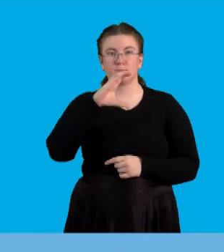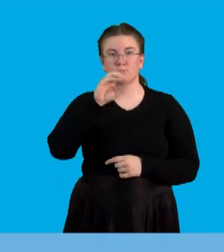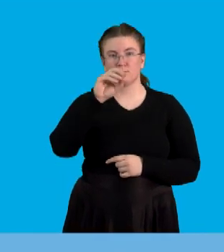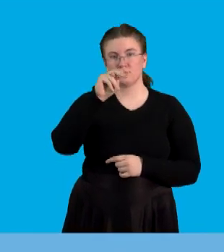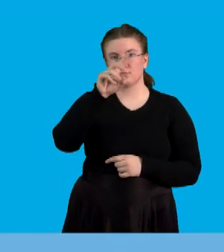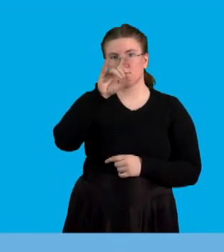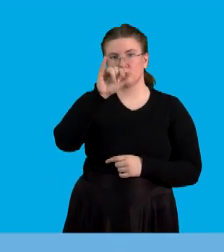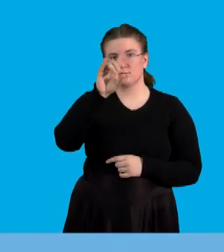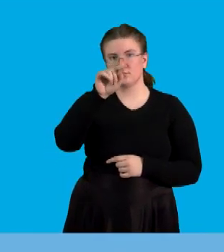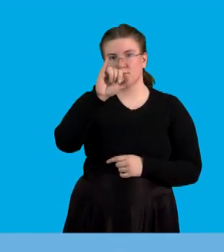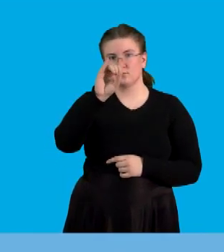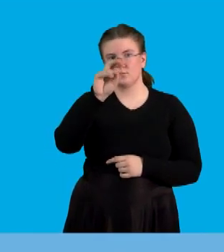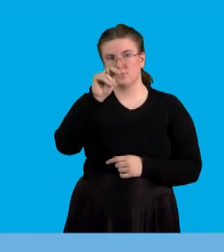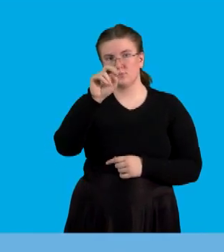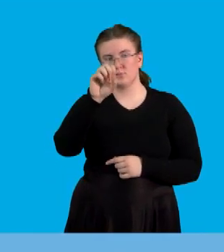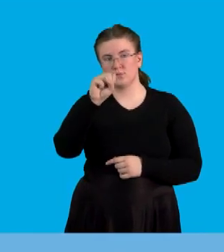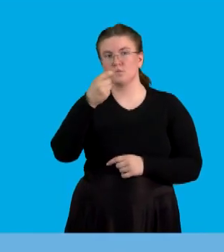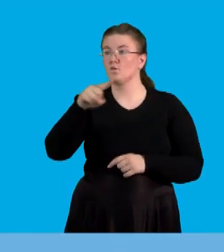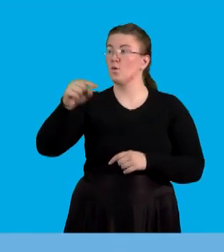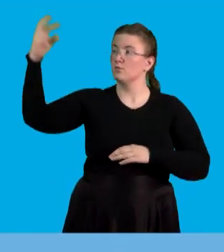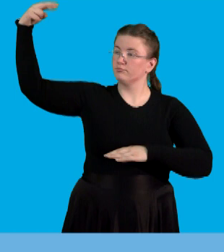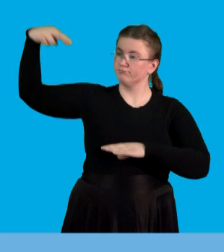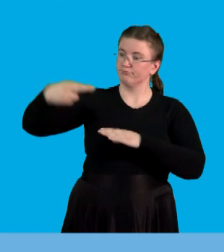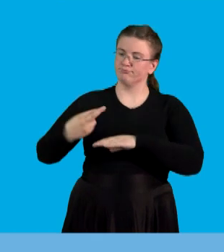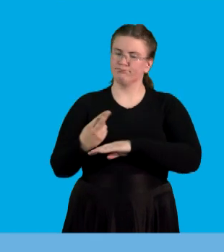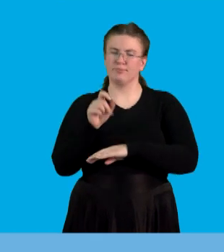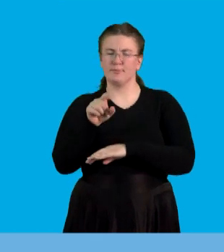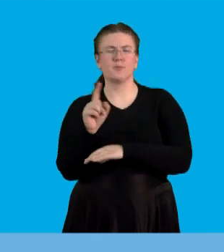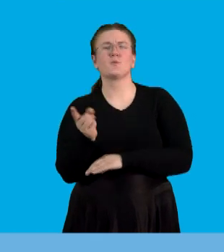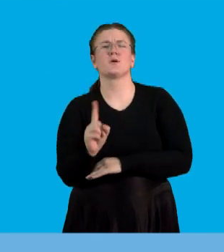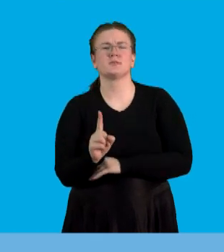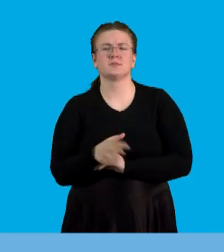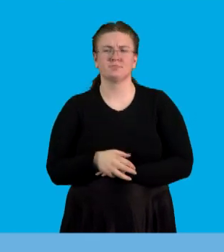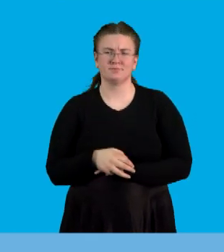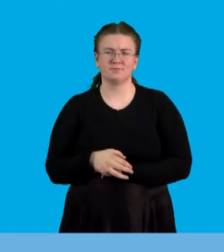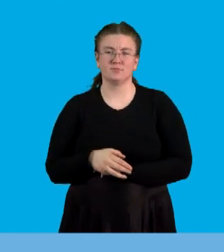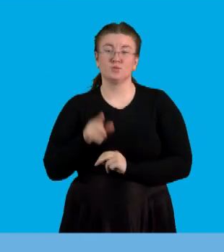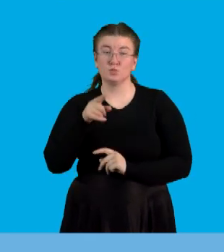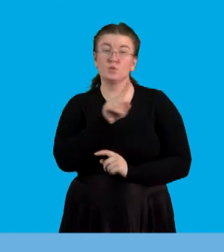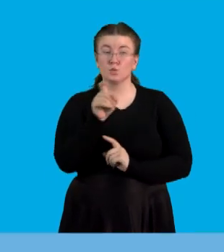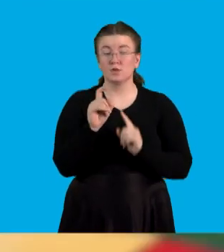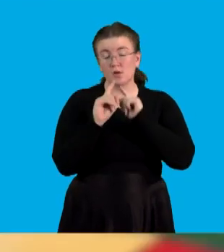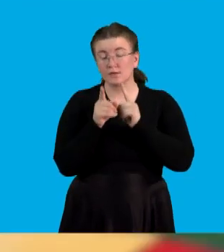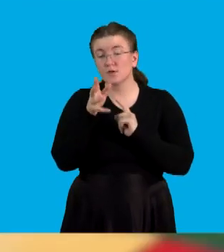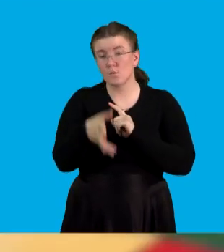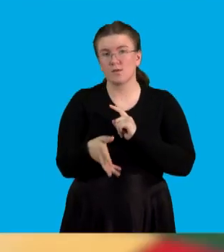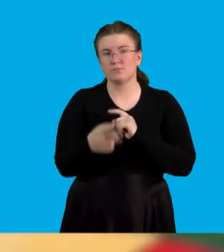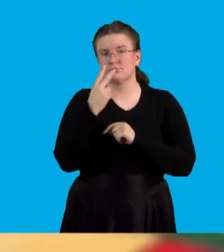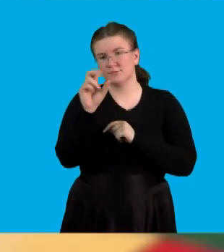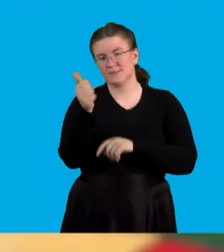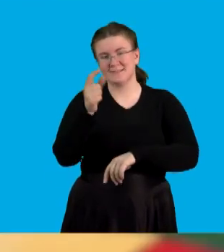the conditions of refraction? What are the conditions of refraction? You're going to answer this question